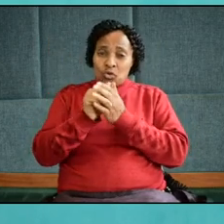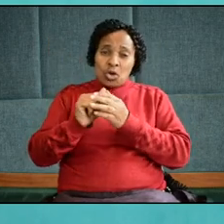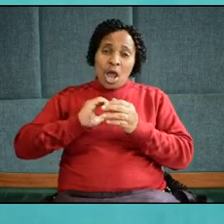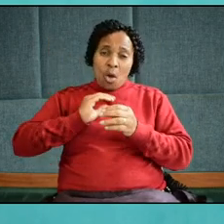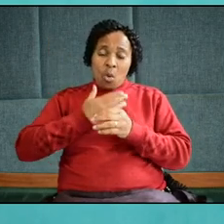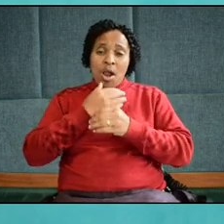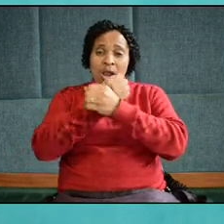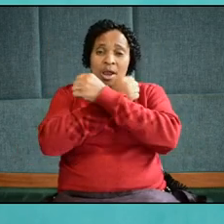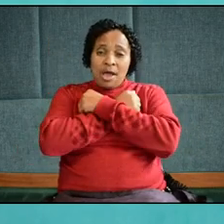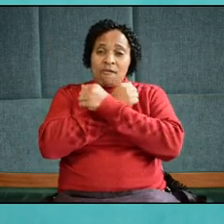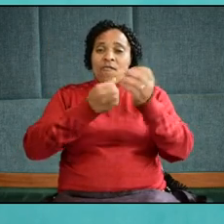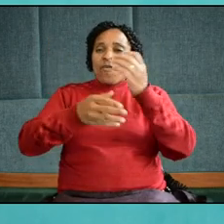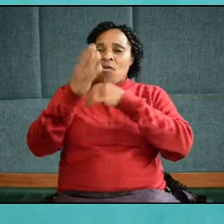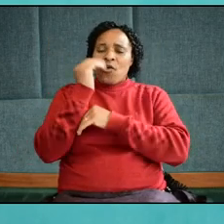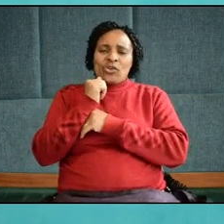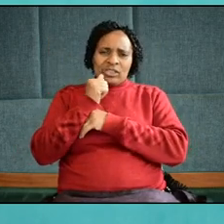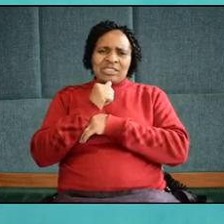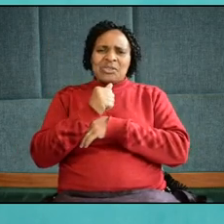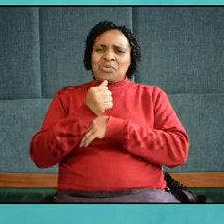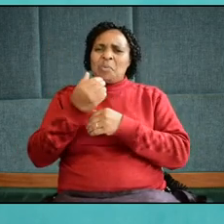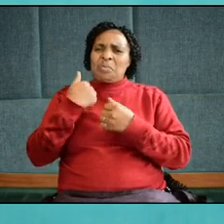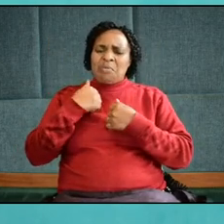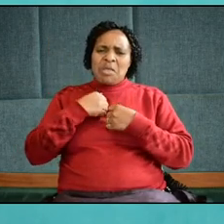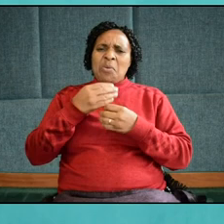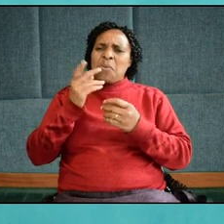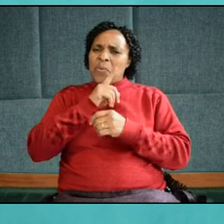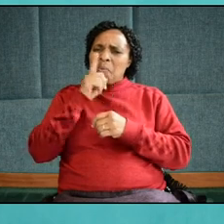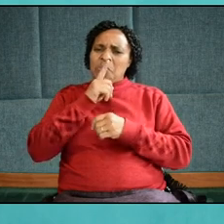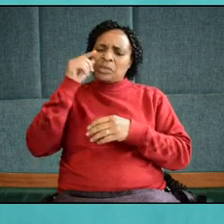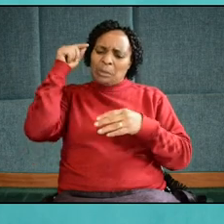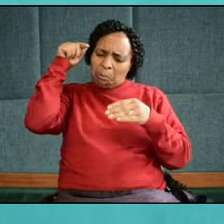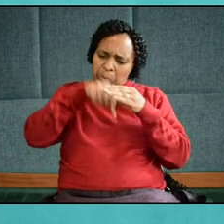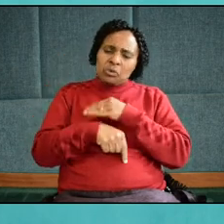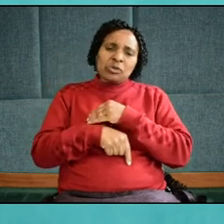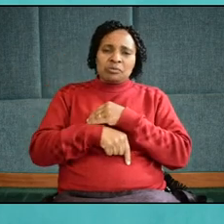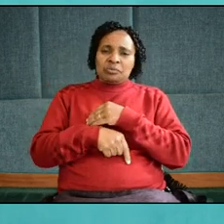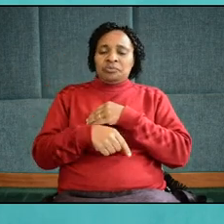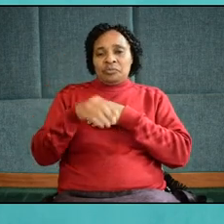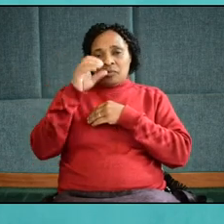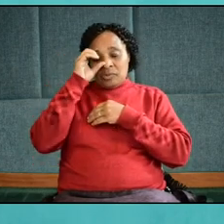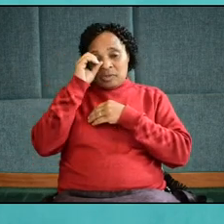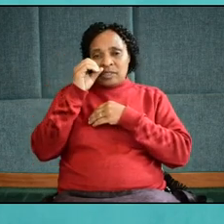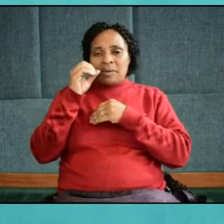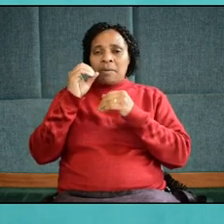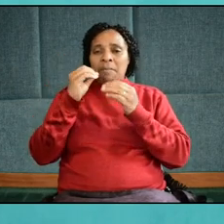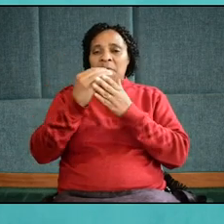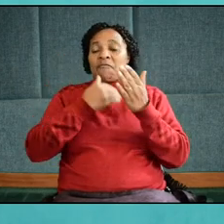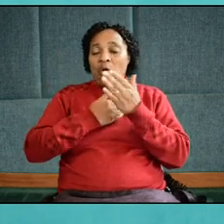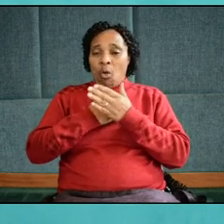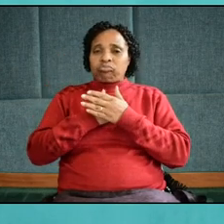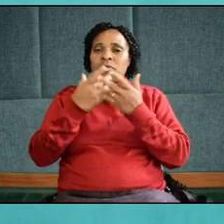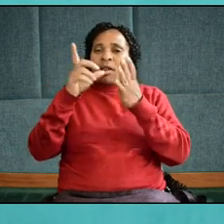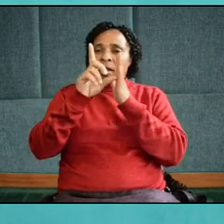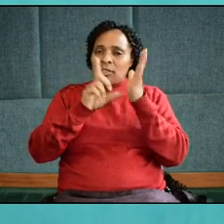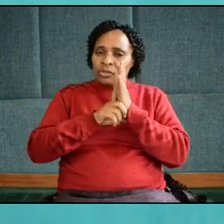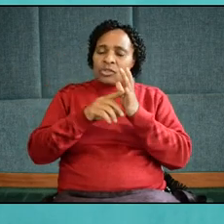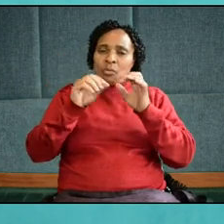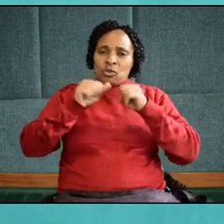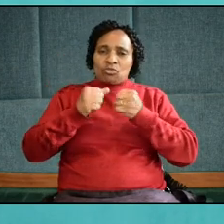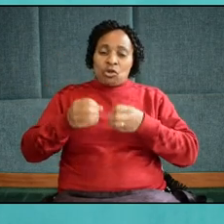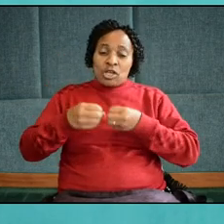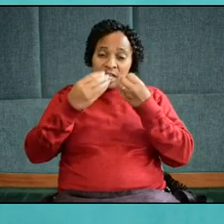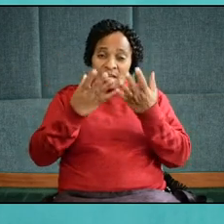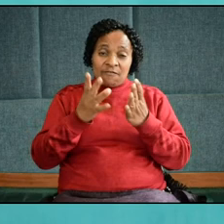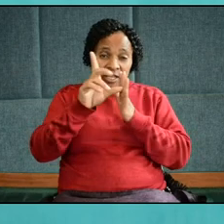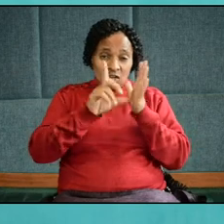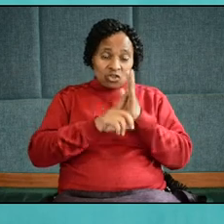God. Greed, the bottomless pit. Very interesting stuff. Now, before we get into the lesson, I'd just like to give a brief synopsis